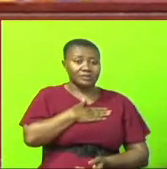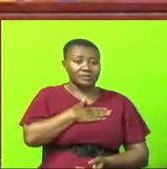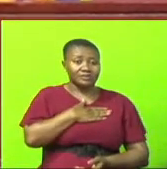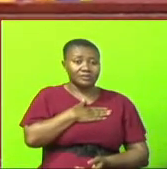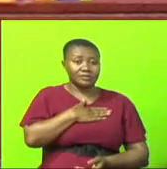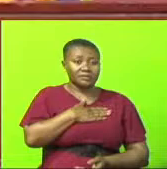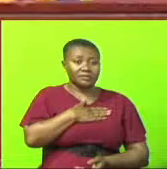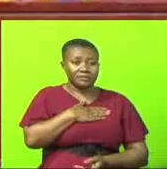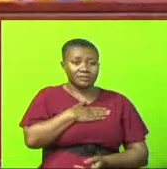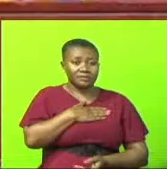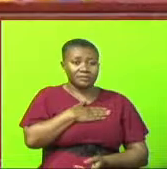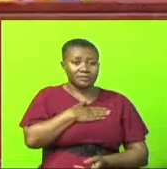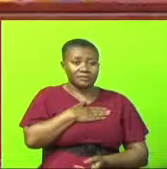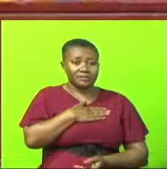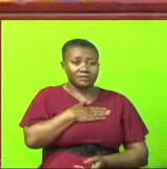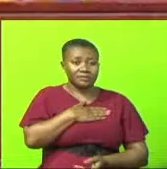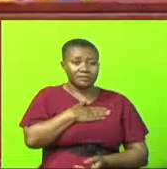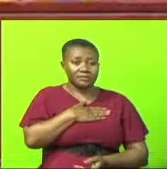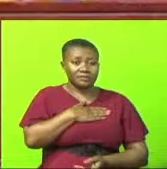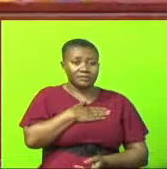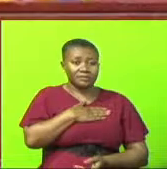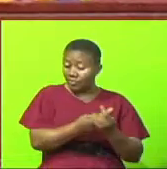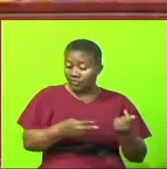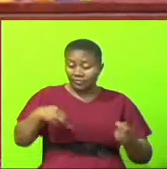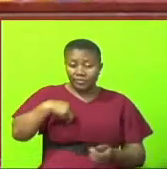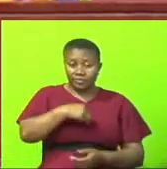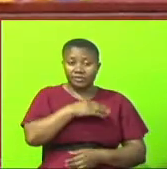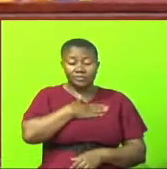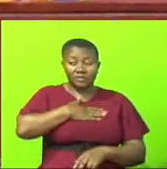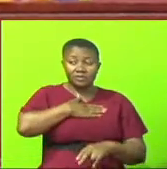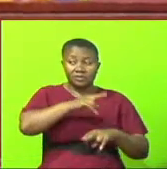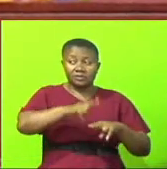Both members, please resume your seats.